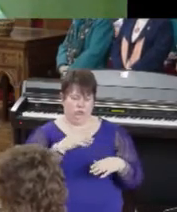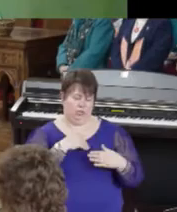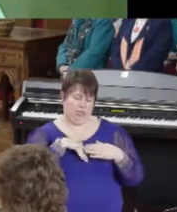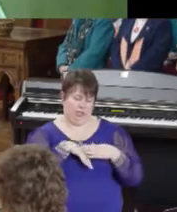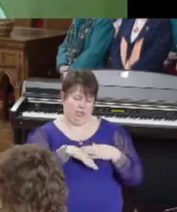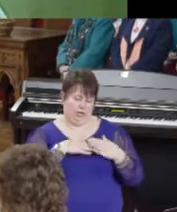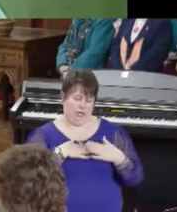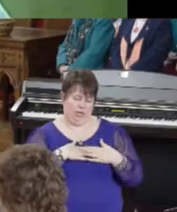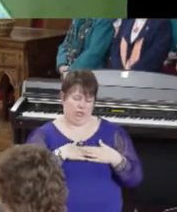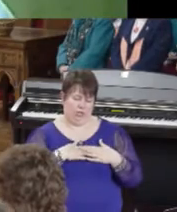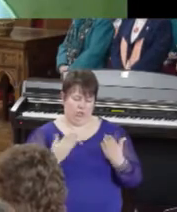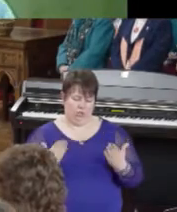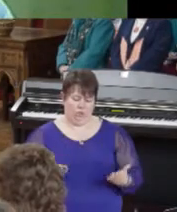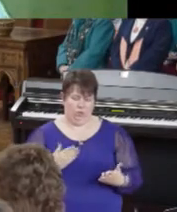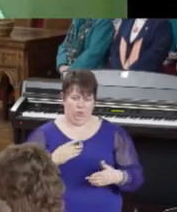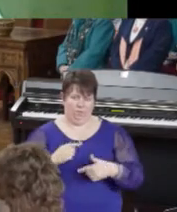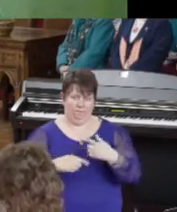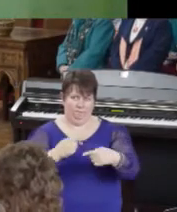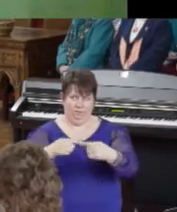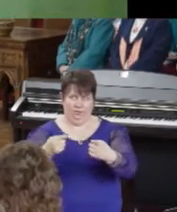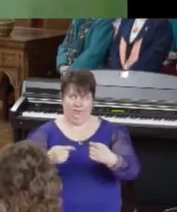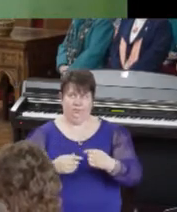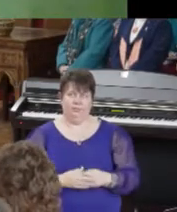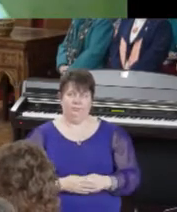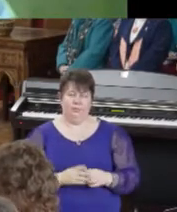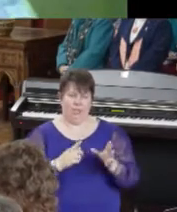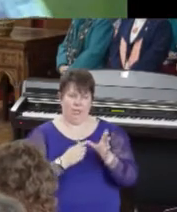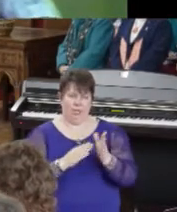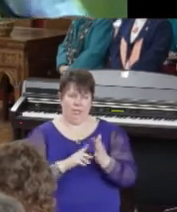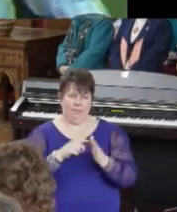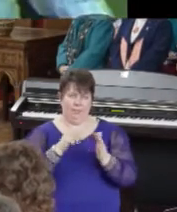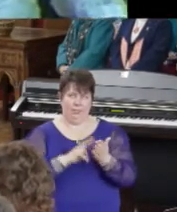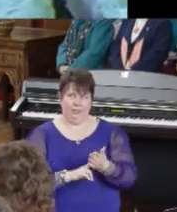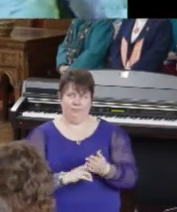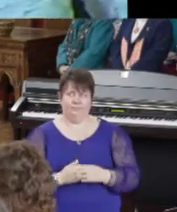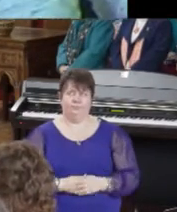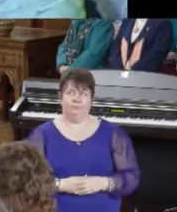heart, now and always. Amen.